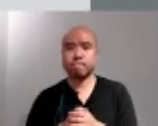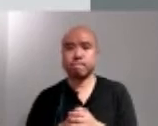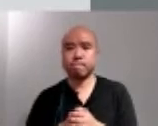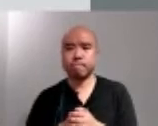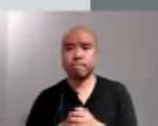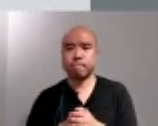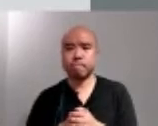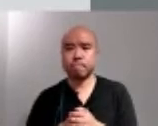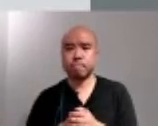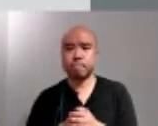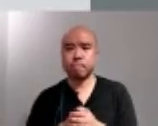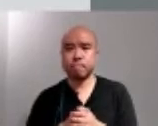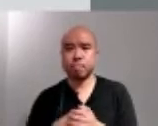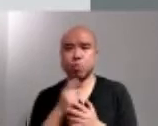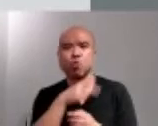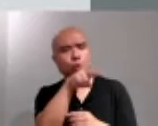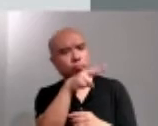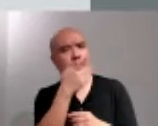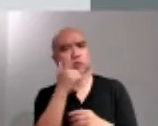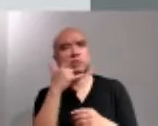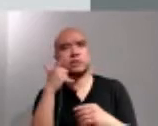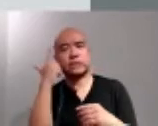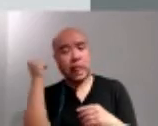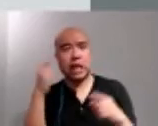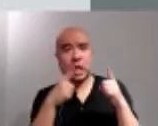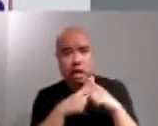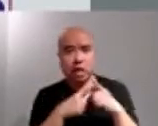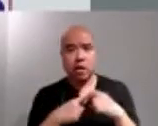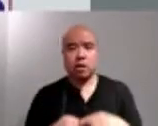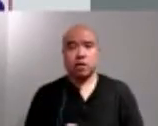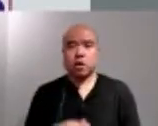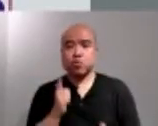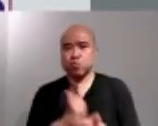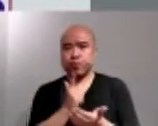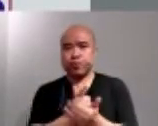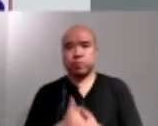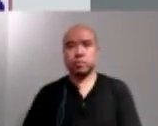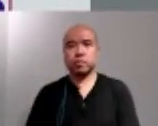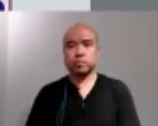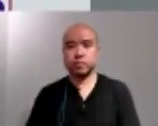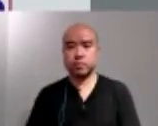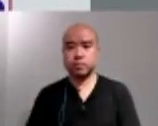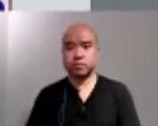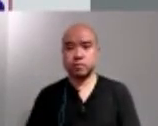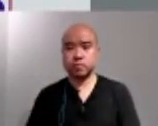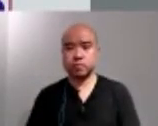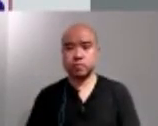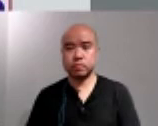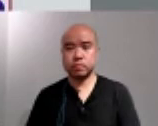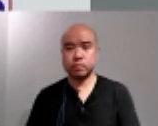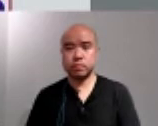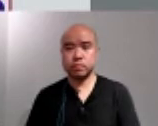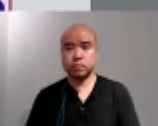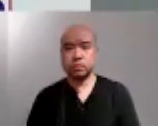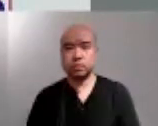growth type talents rather than complete one. Underdogs has established